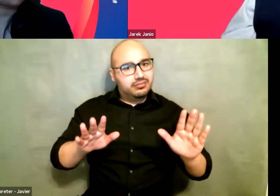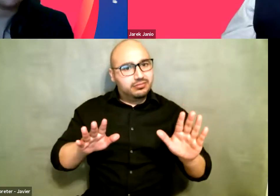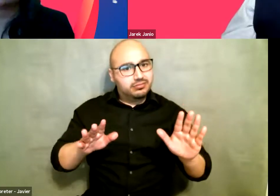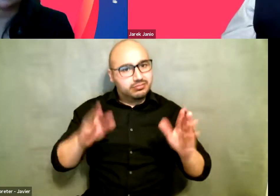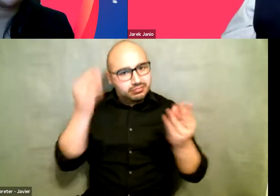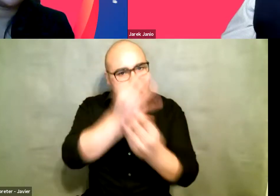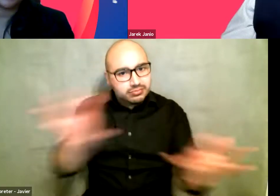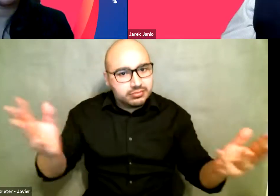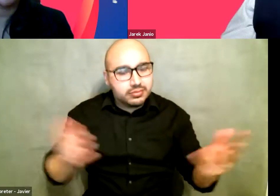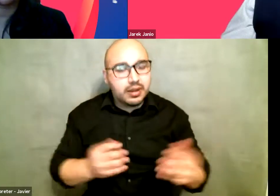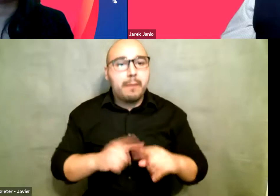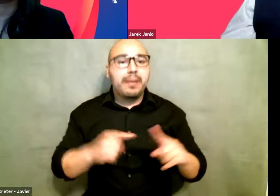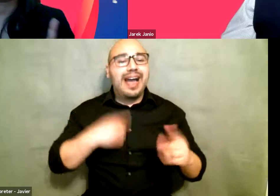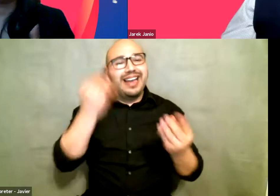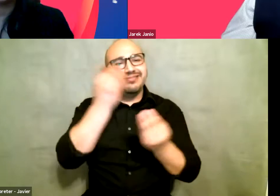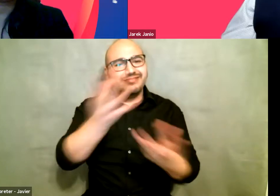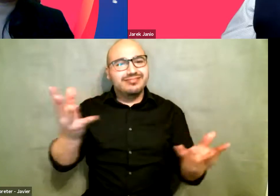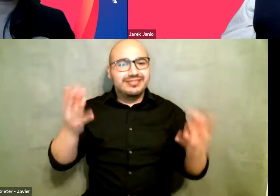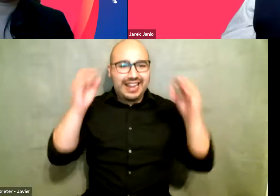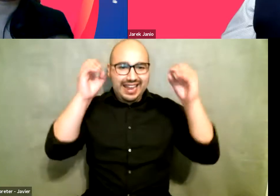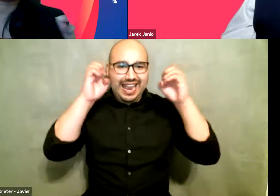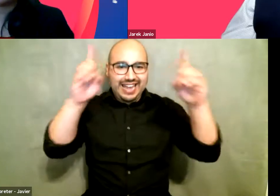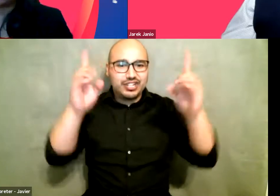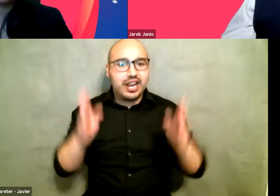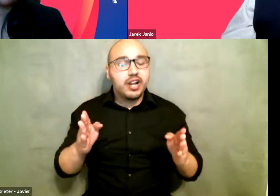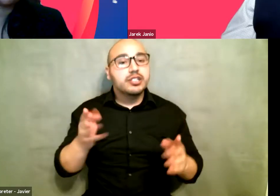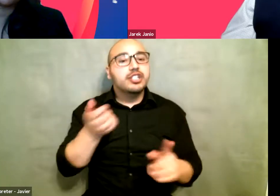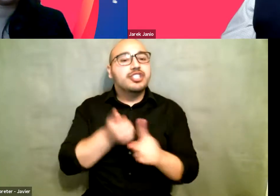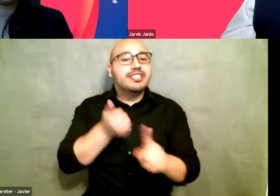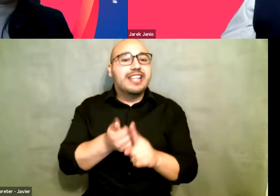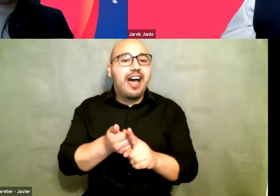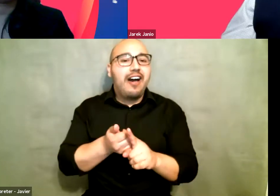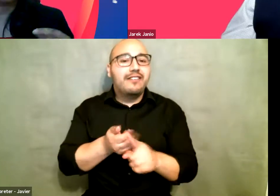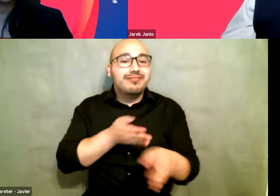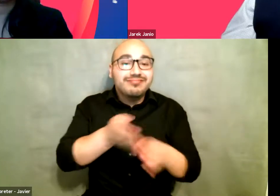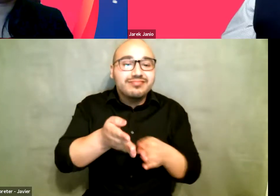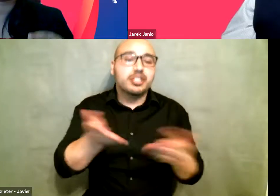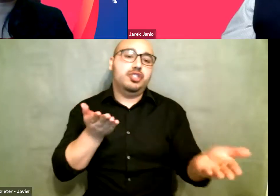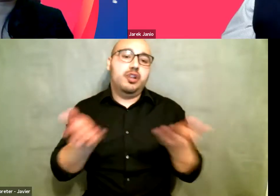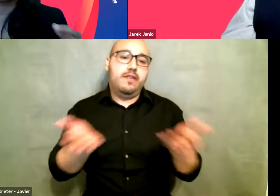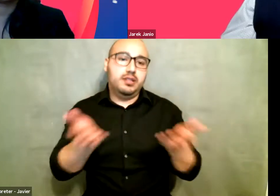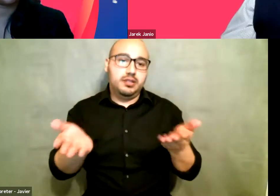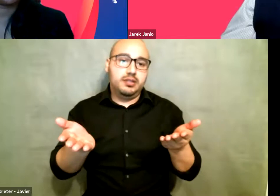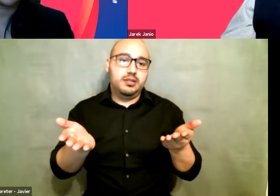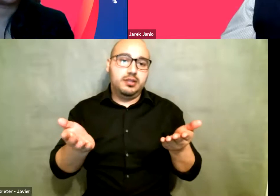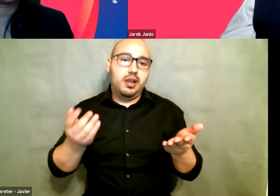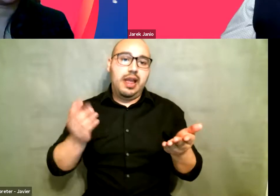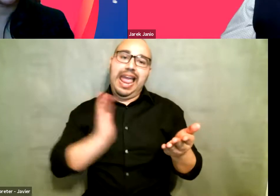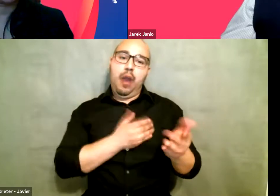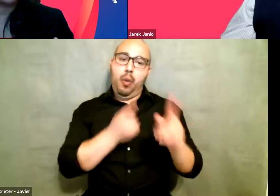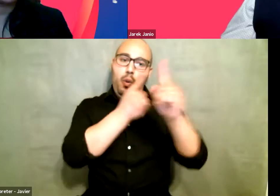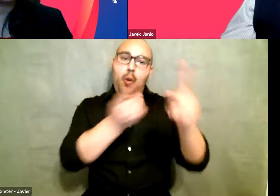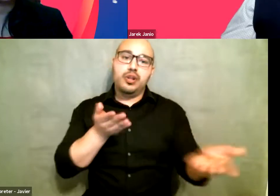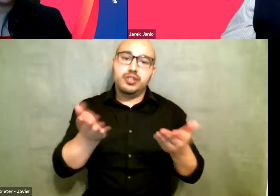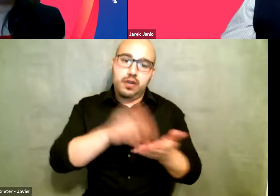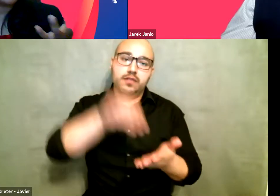I always say this to educators: you are in a service industry. We are here to serve our students,